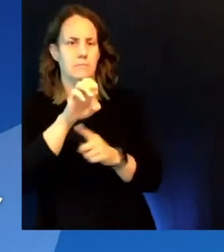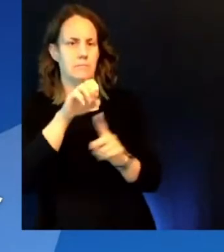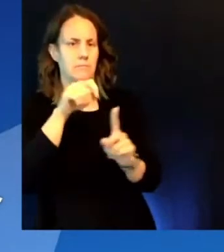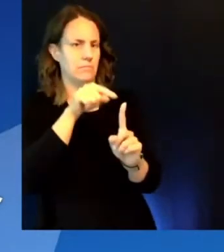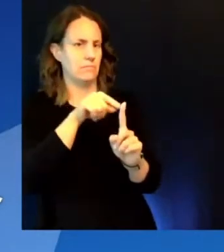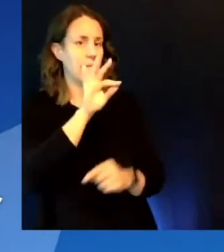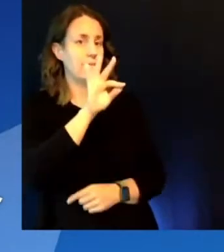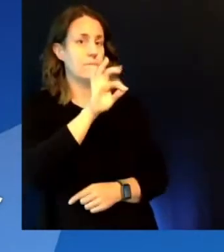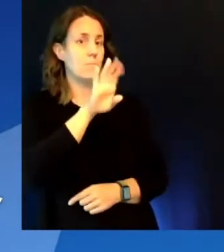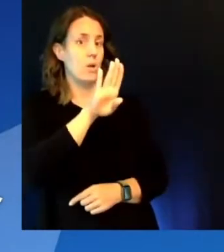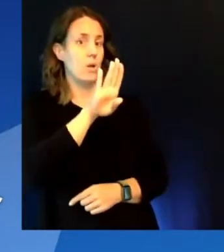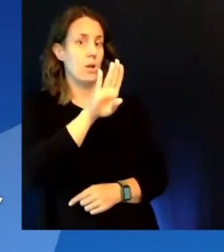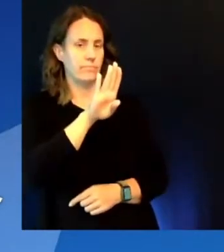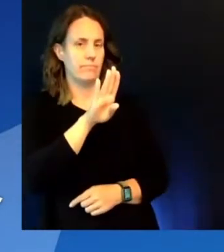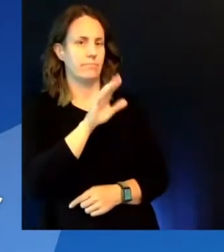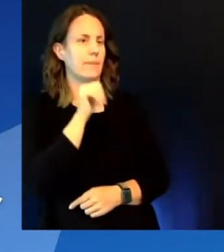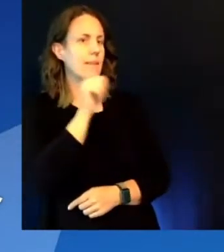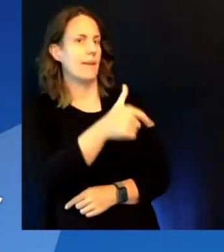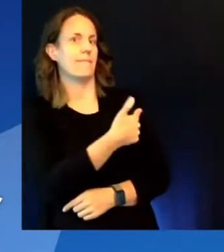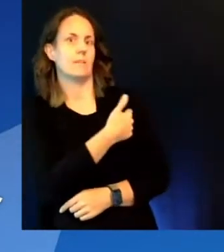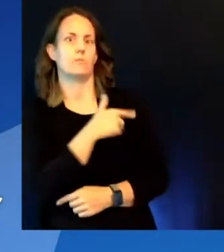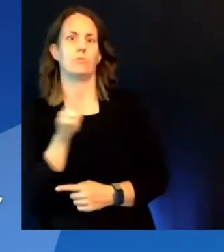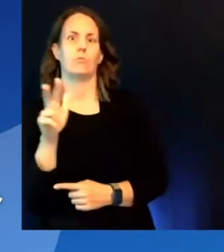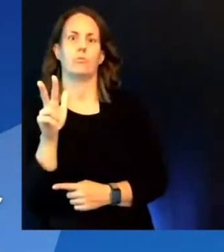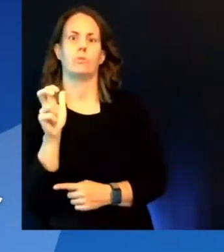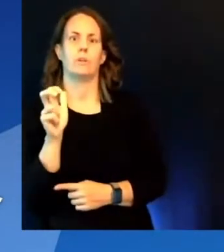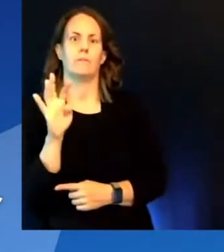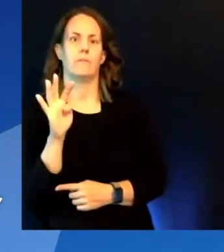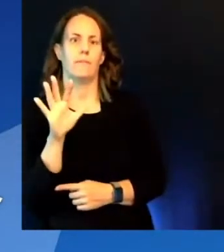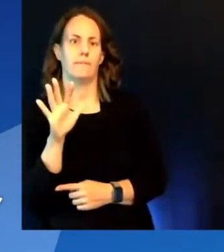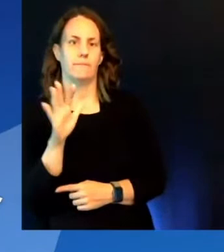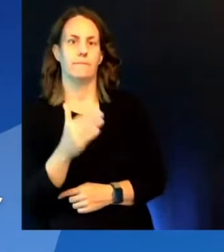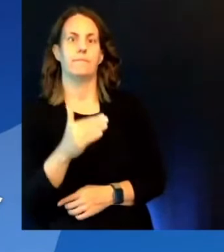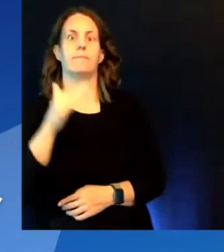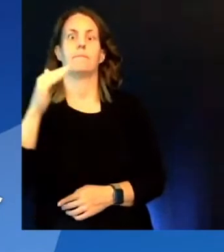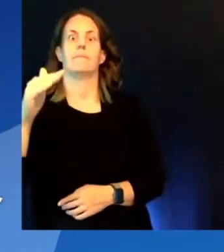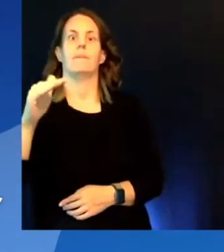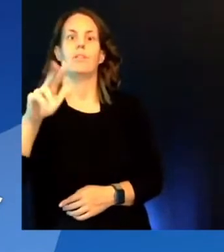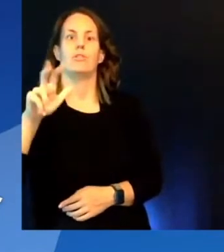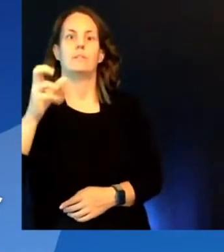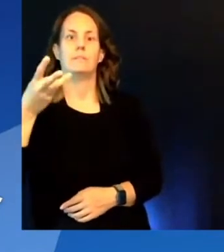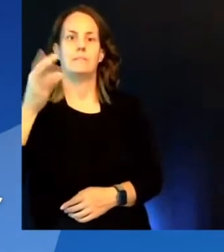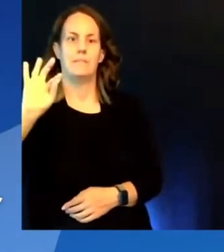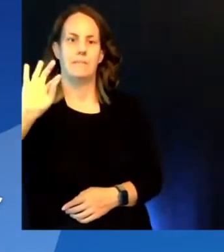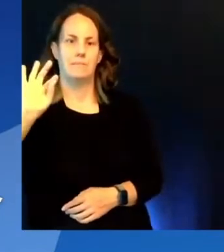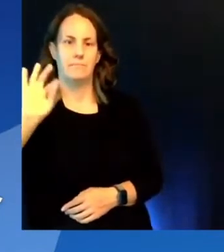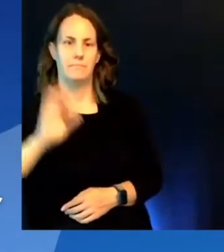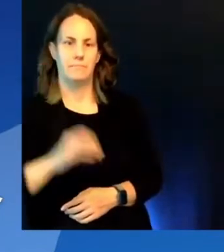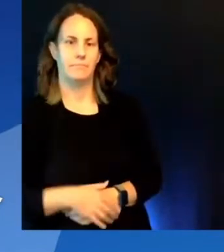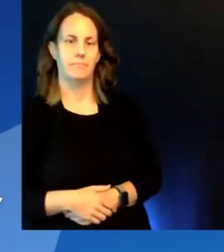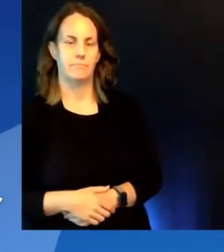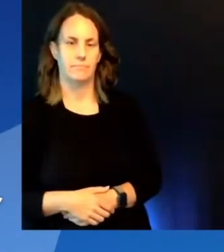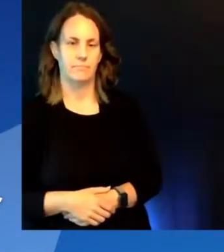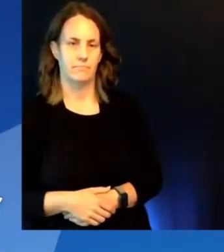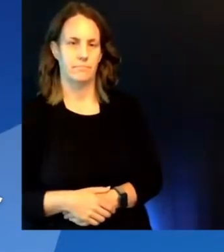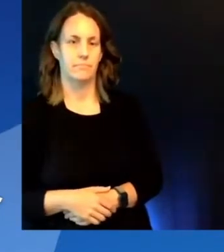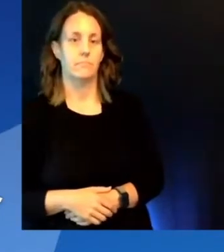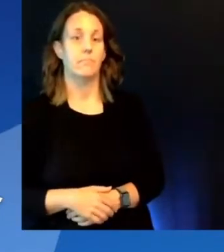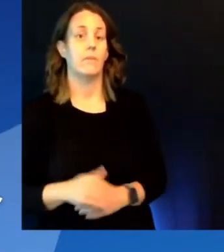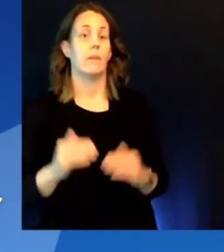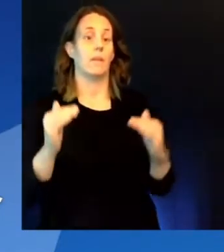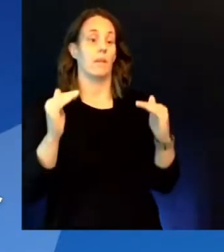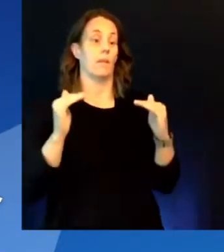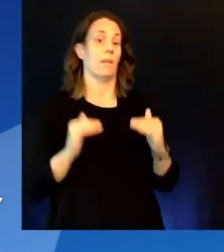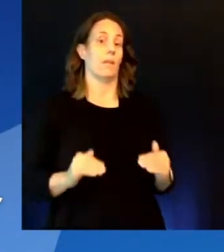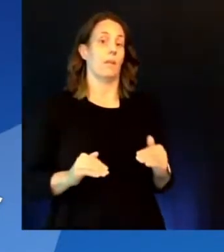it's 369. But among the vaccinated, it went from 56 per 100,000 to